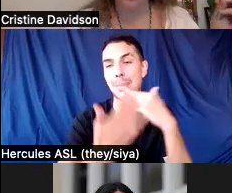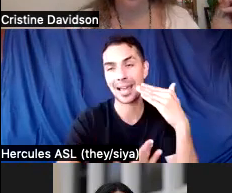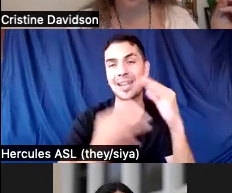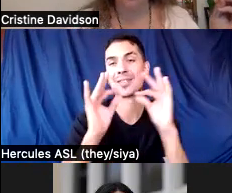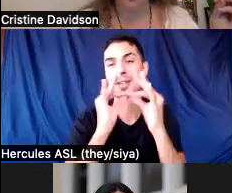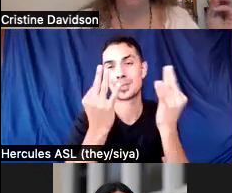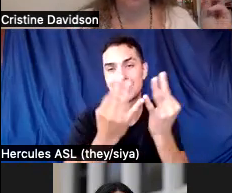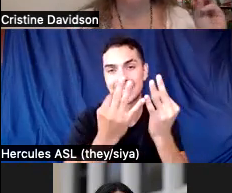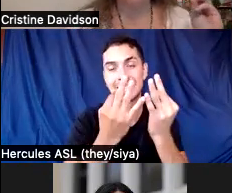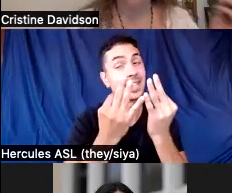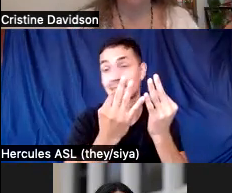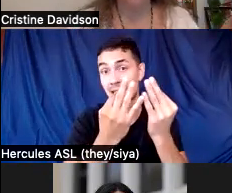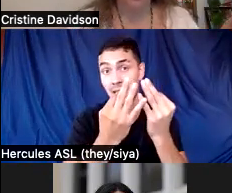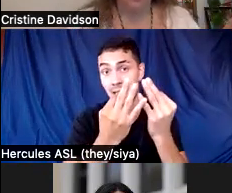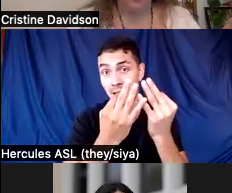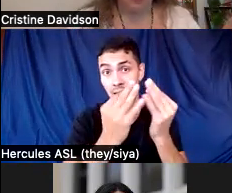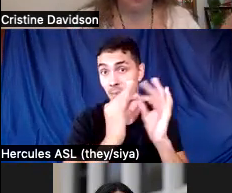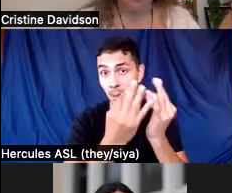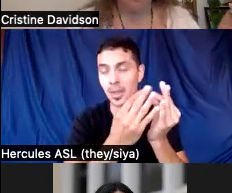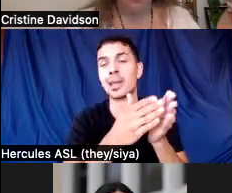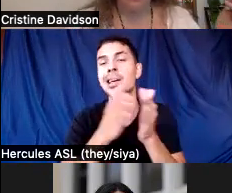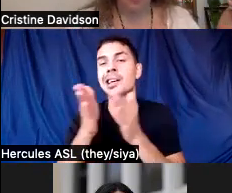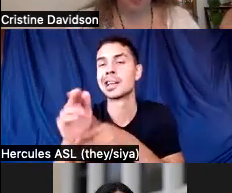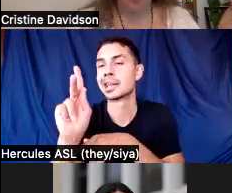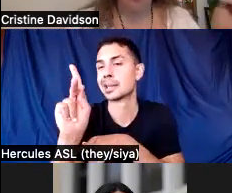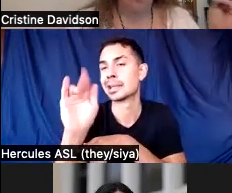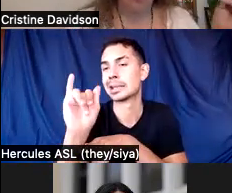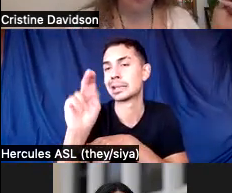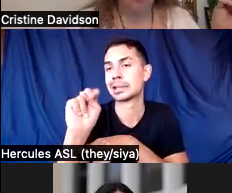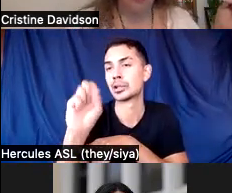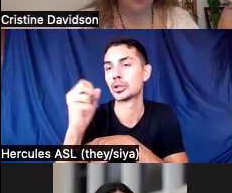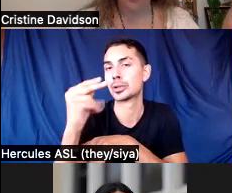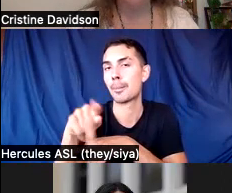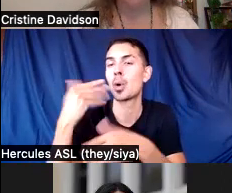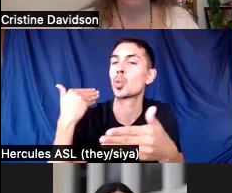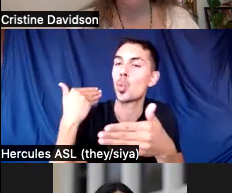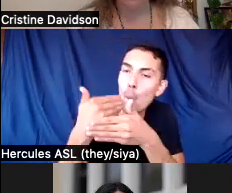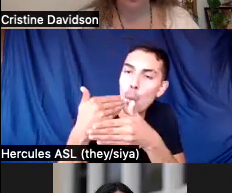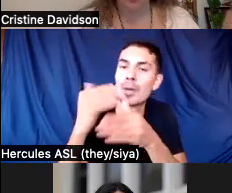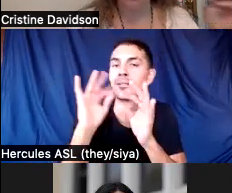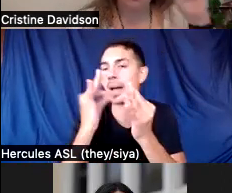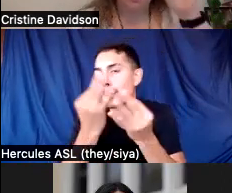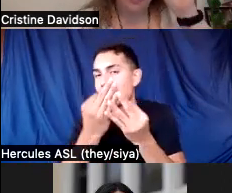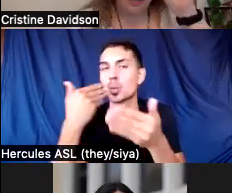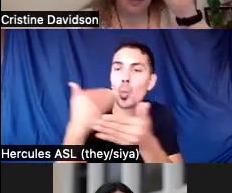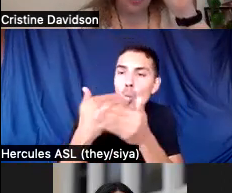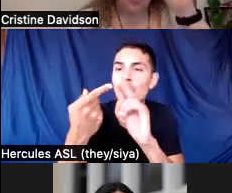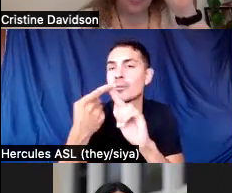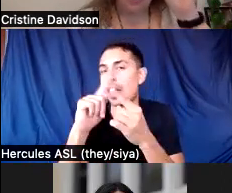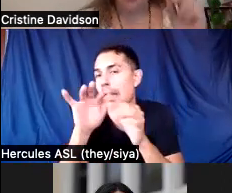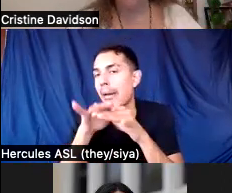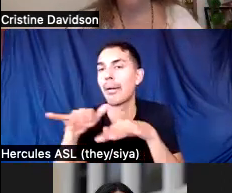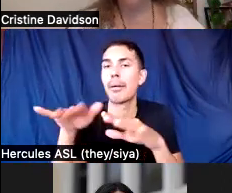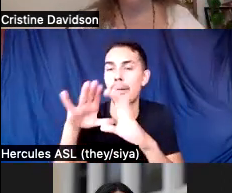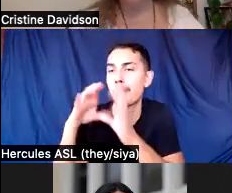kinship relationship there. Like we know that not all relationships are blood relationships, but